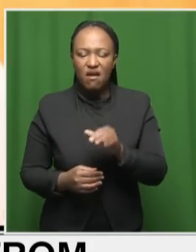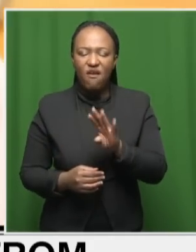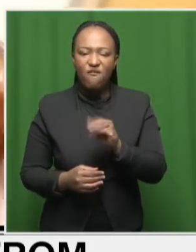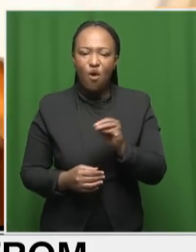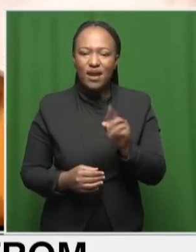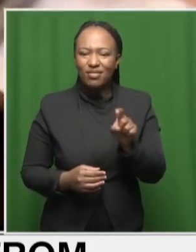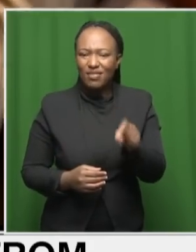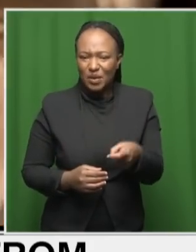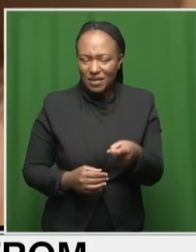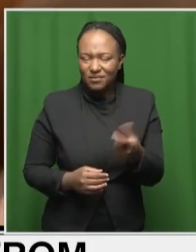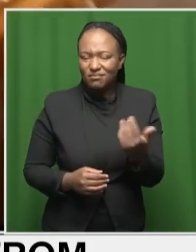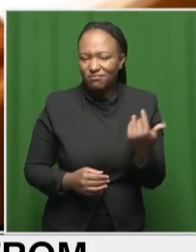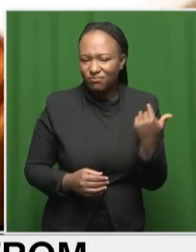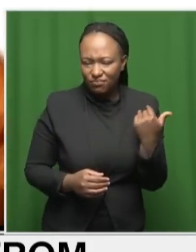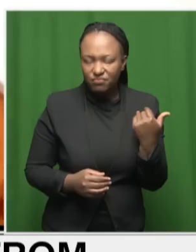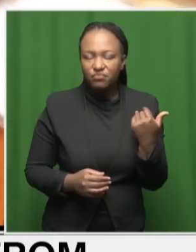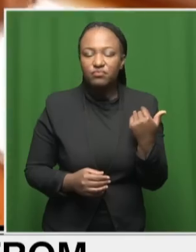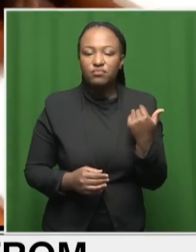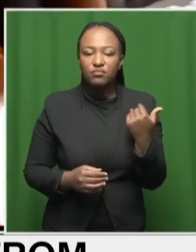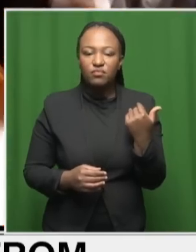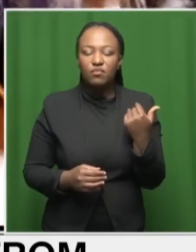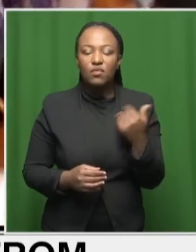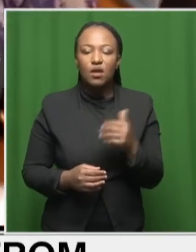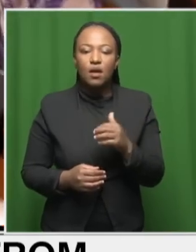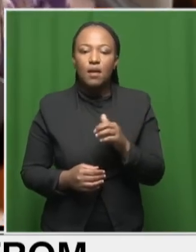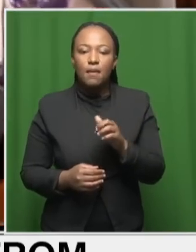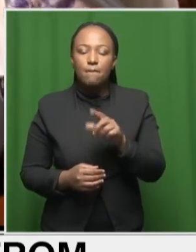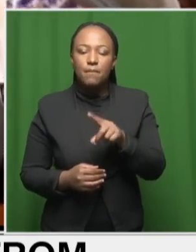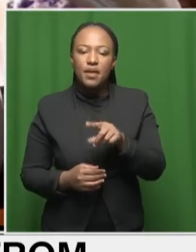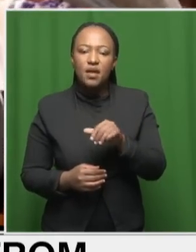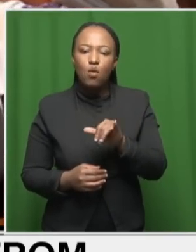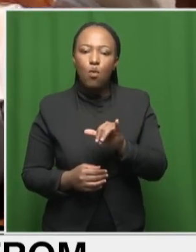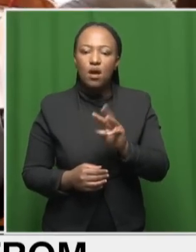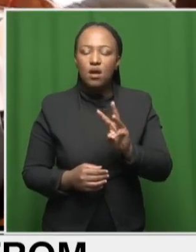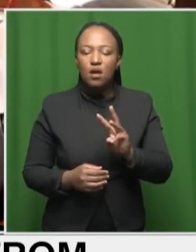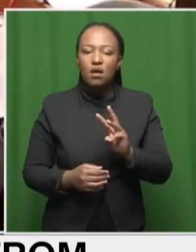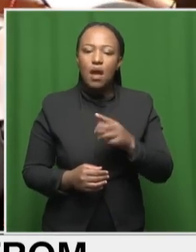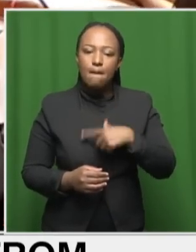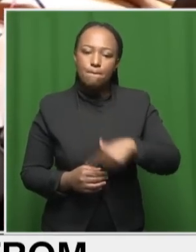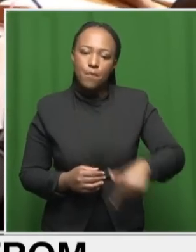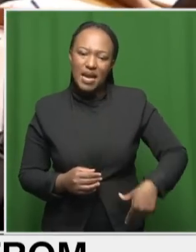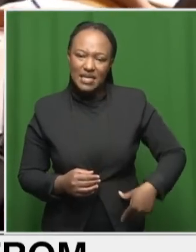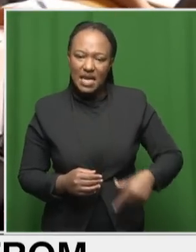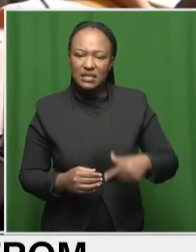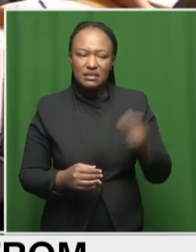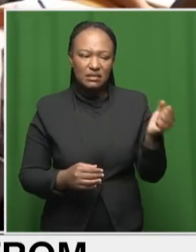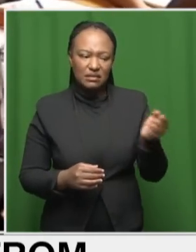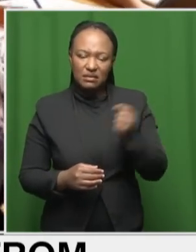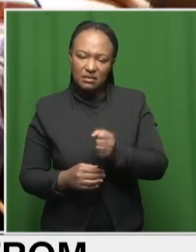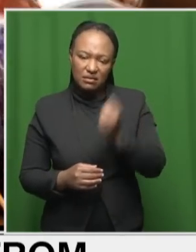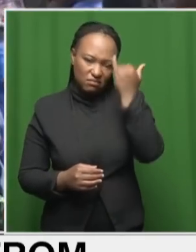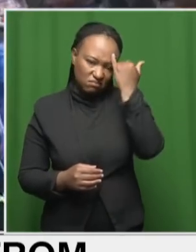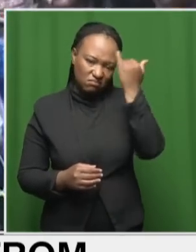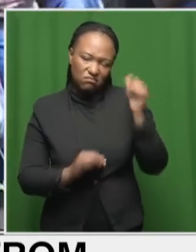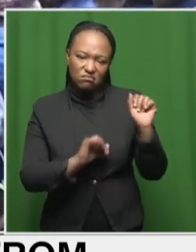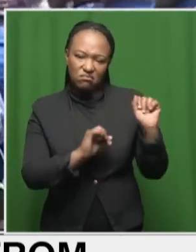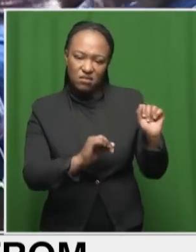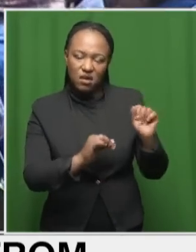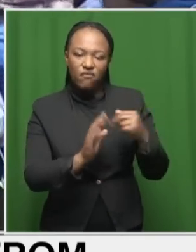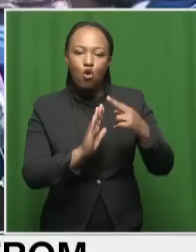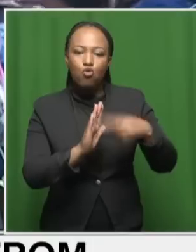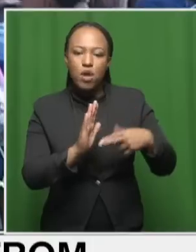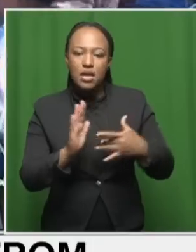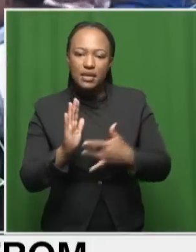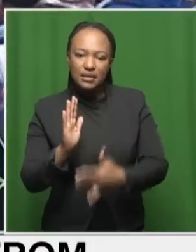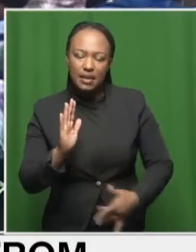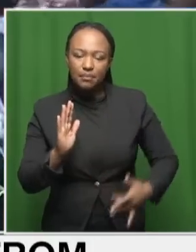stage on the PYI, the President's Youth Employment Initiative, and 25,000 of those were reading champions. And